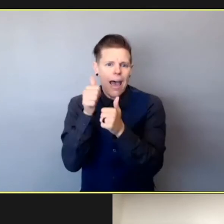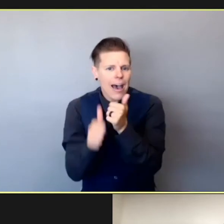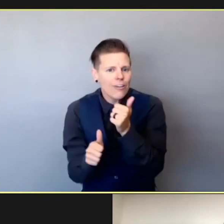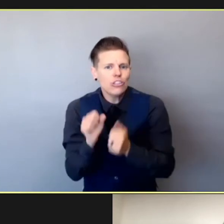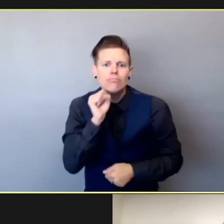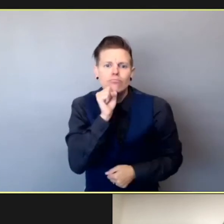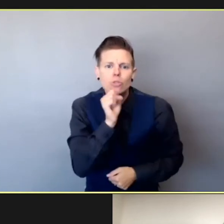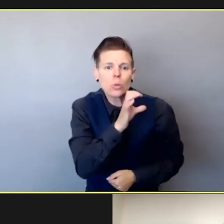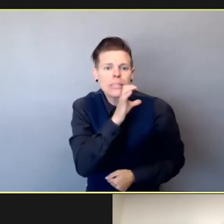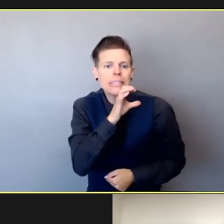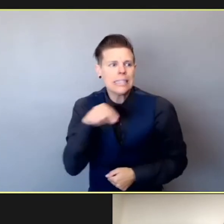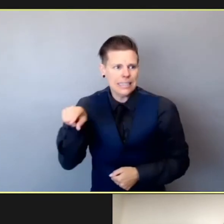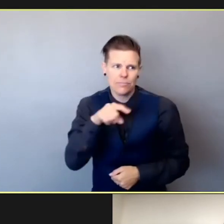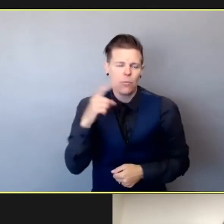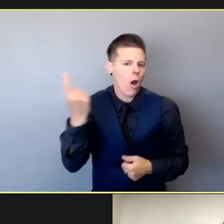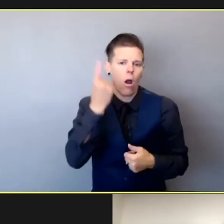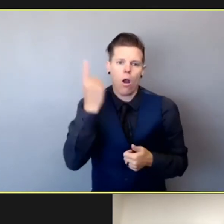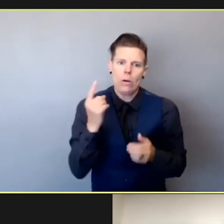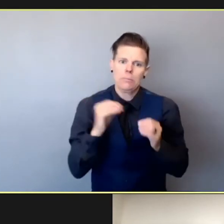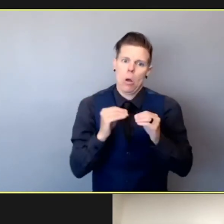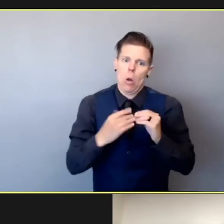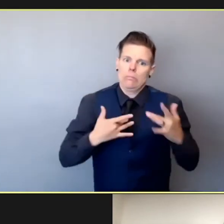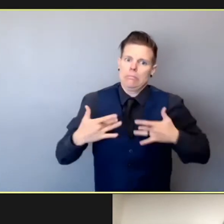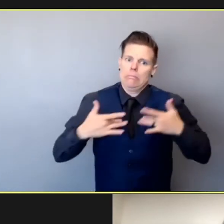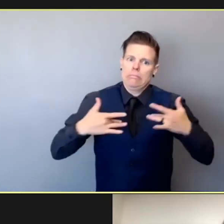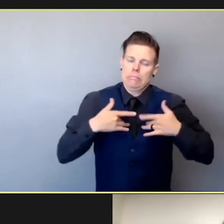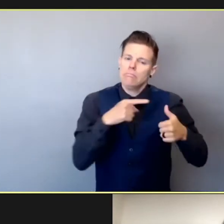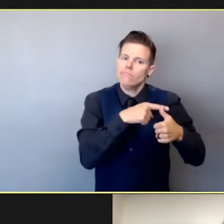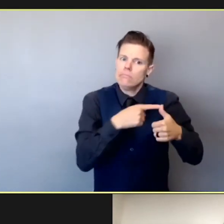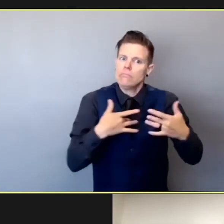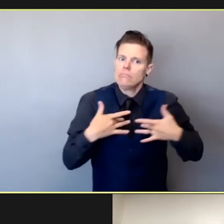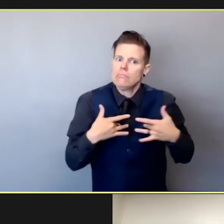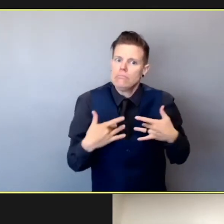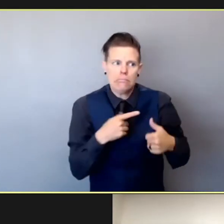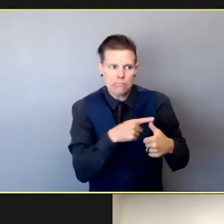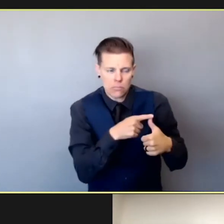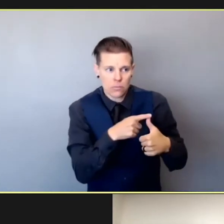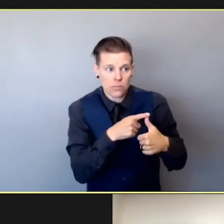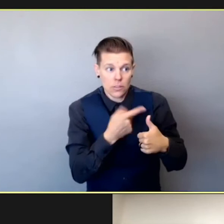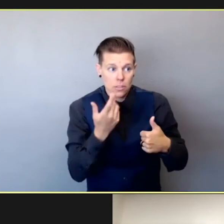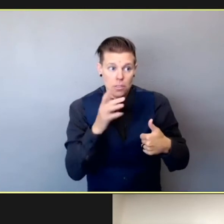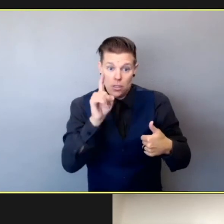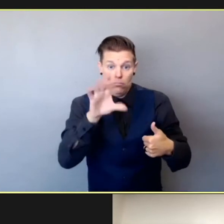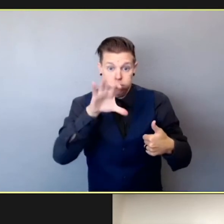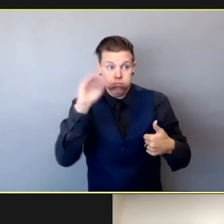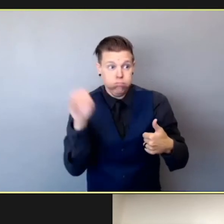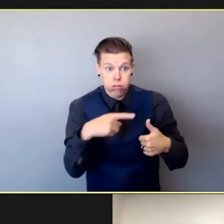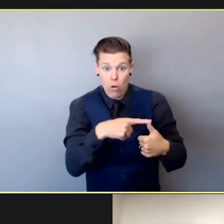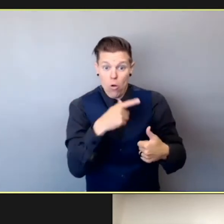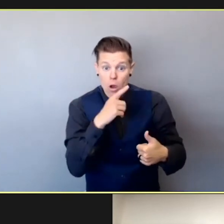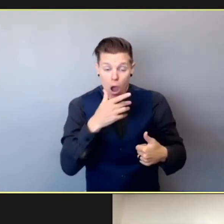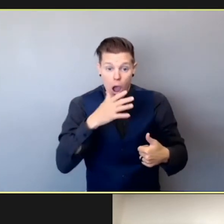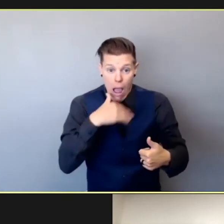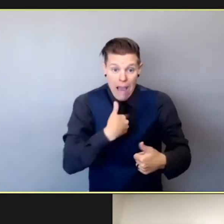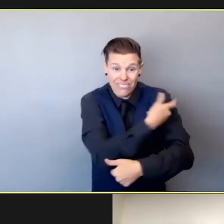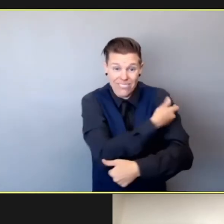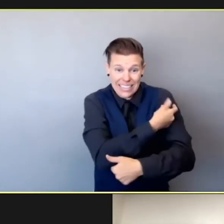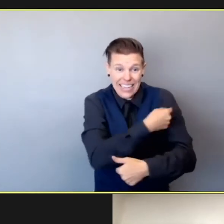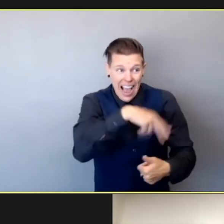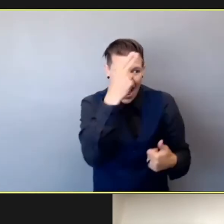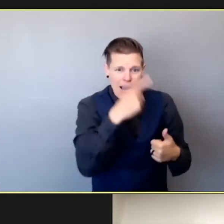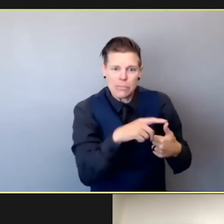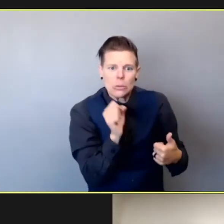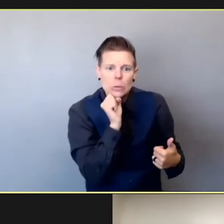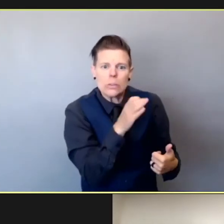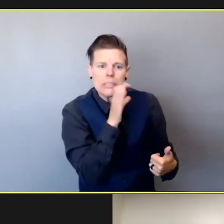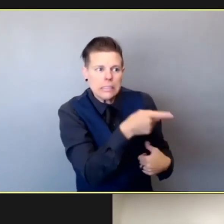are elderly, they have been vaccinated at a very, very high degree. So what we're mostly worried about are, like I shared before,